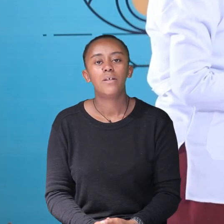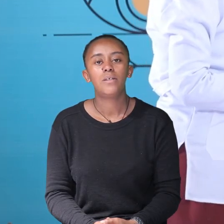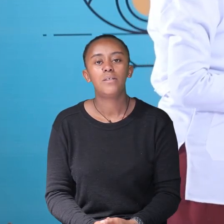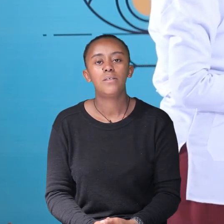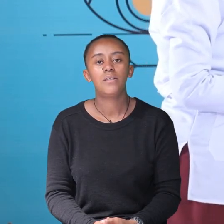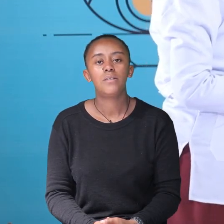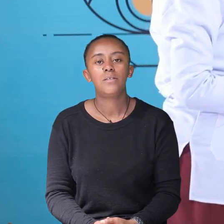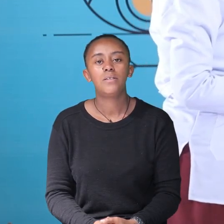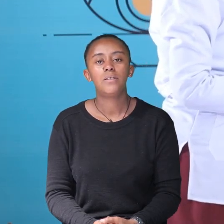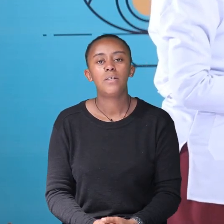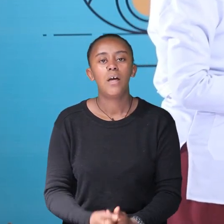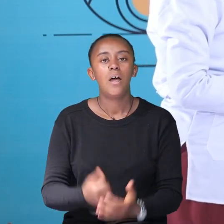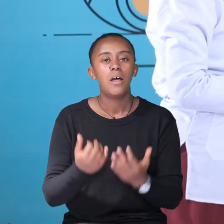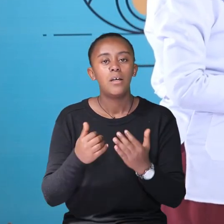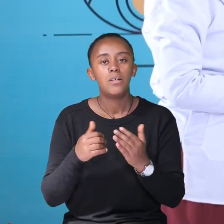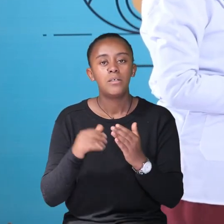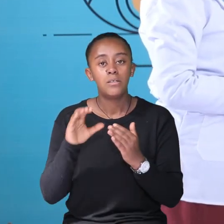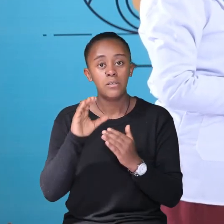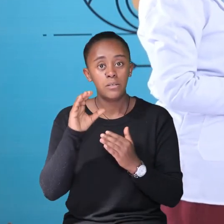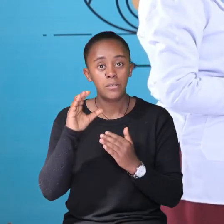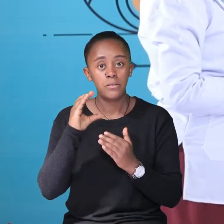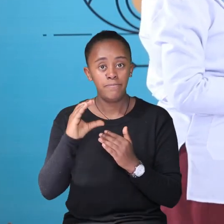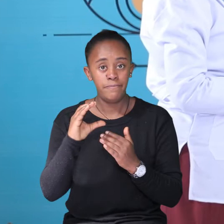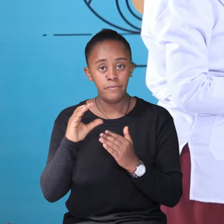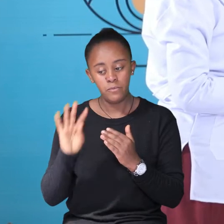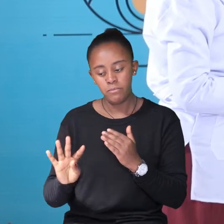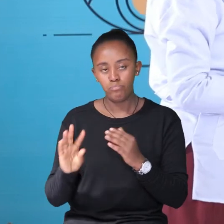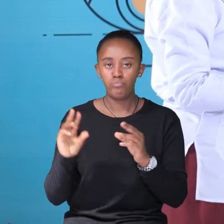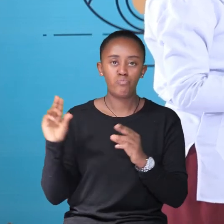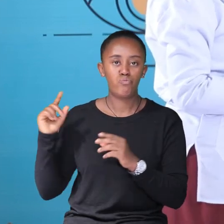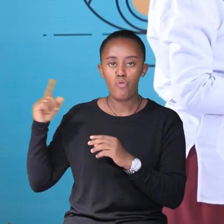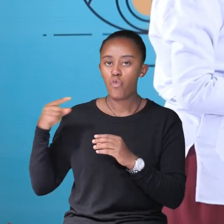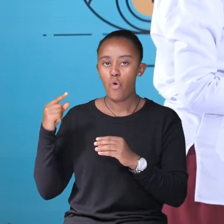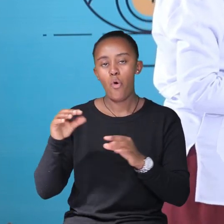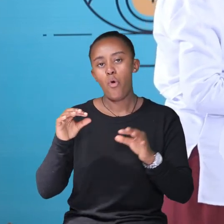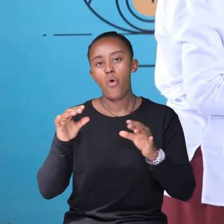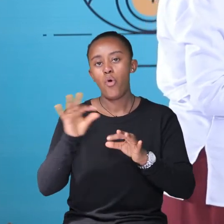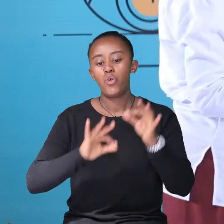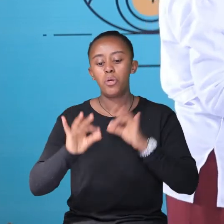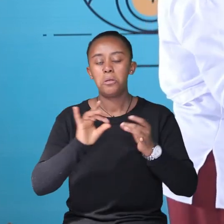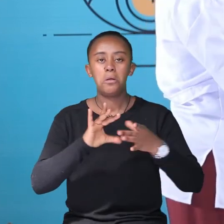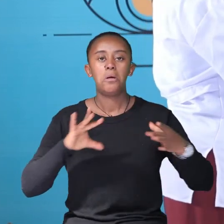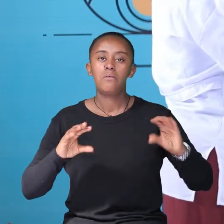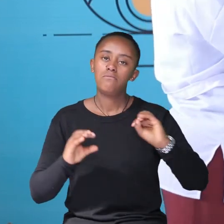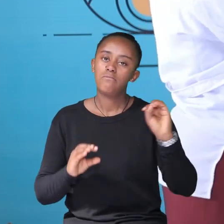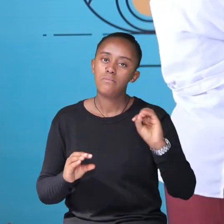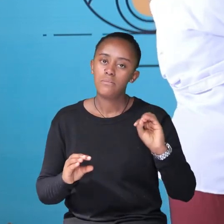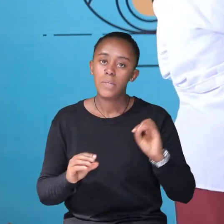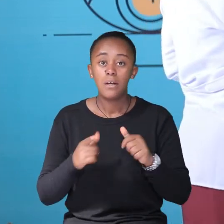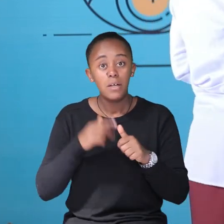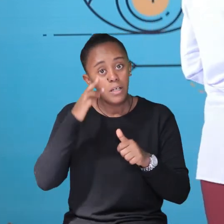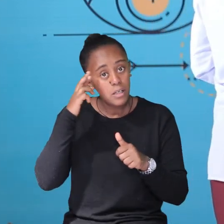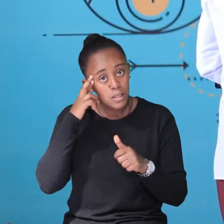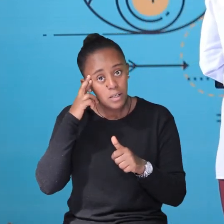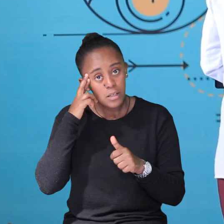In case of C4 plant, there is no photorespiration. This is because, as you know, the first reason